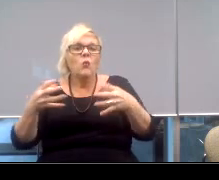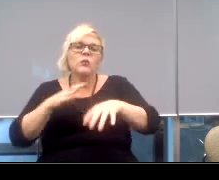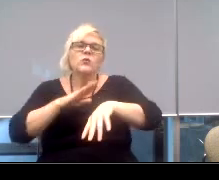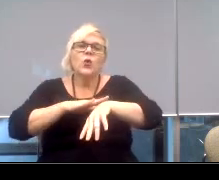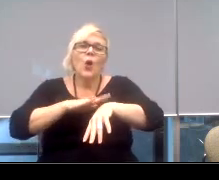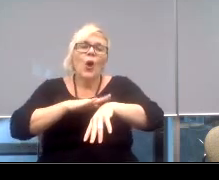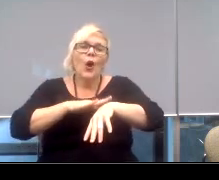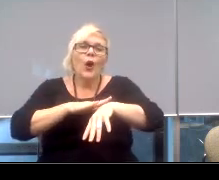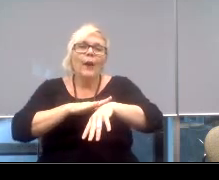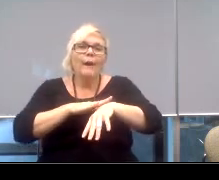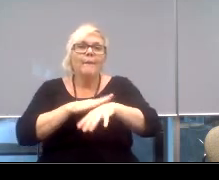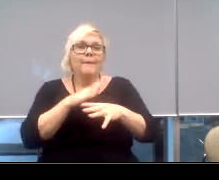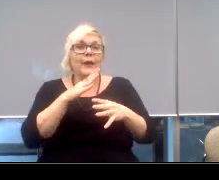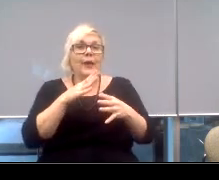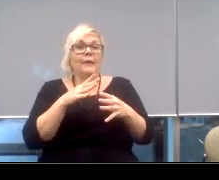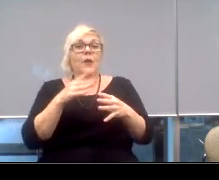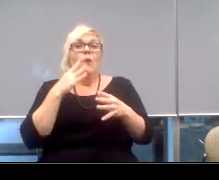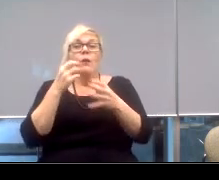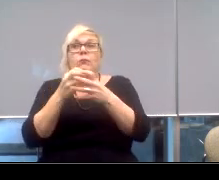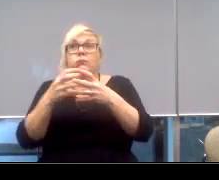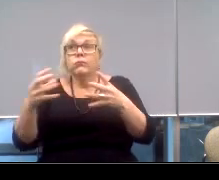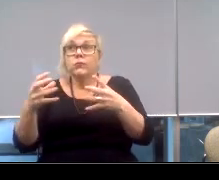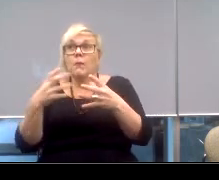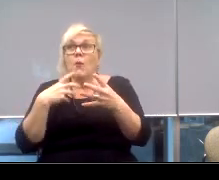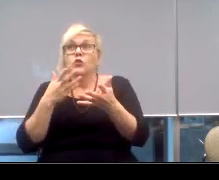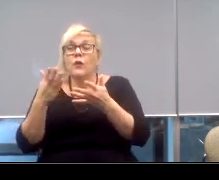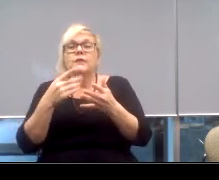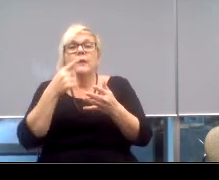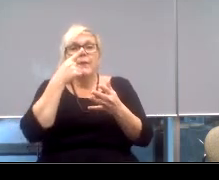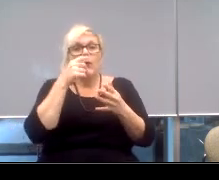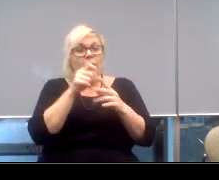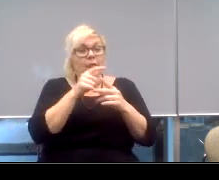people with disabilities to have choice and control.